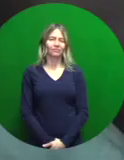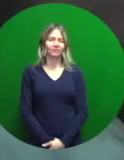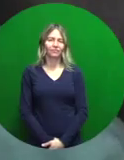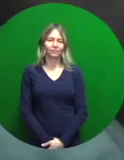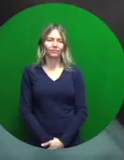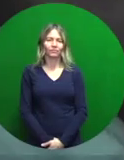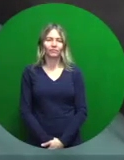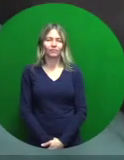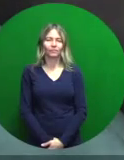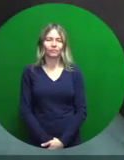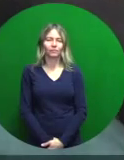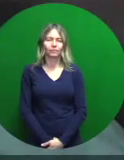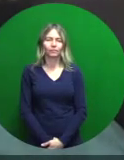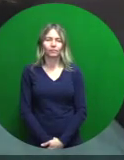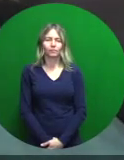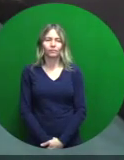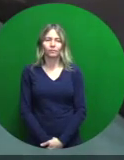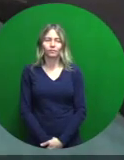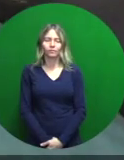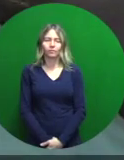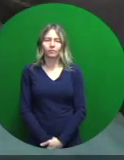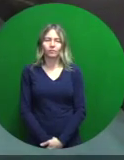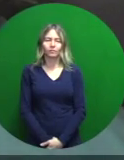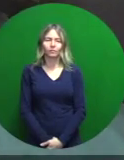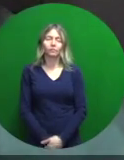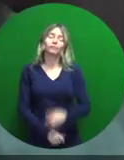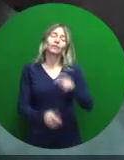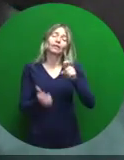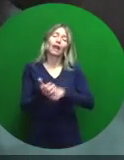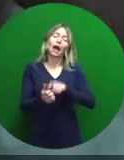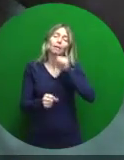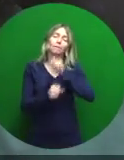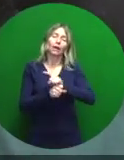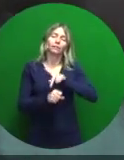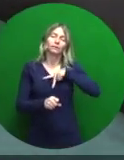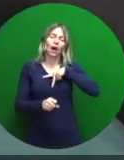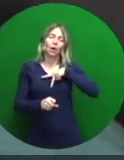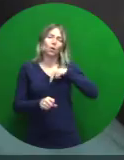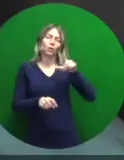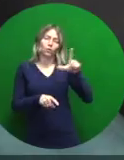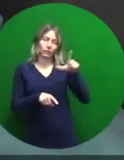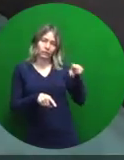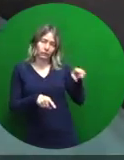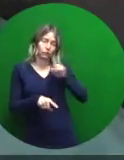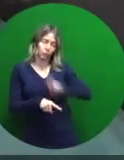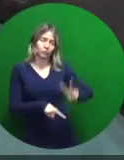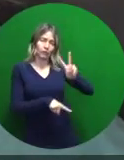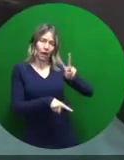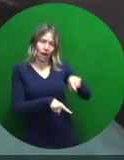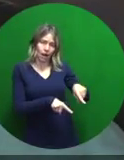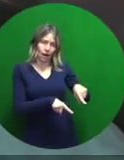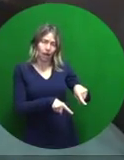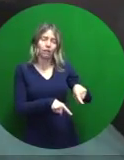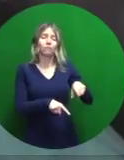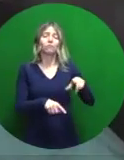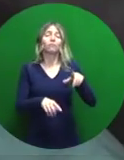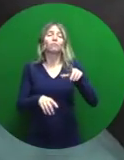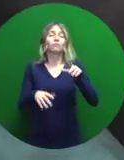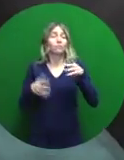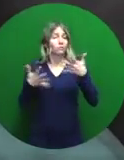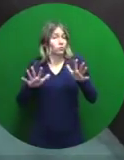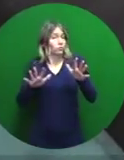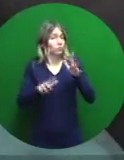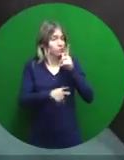Right. When my sister was 2 years old, there was only her older sister and their 2